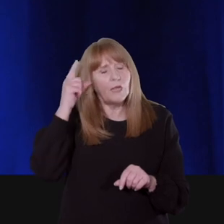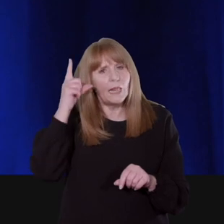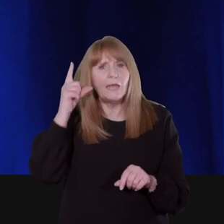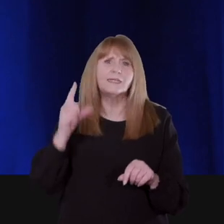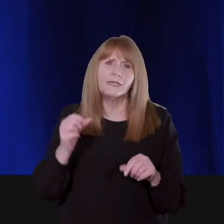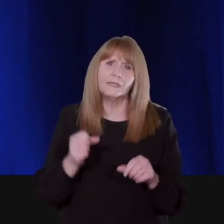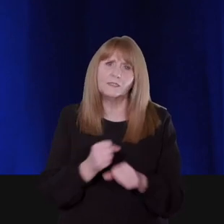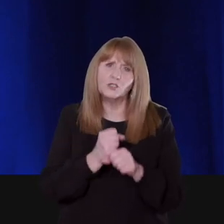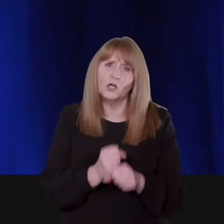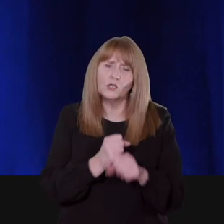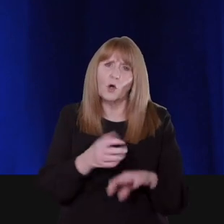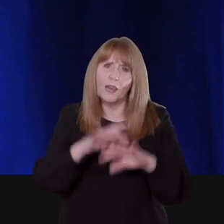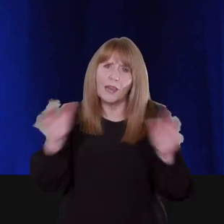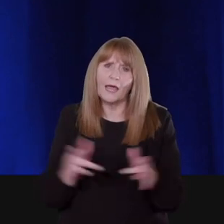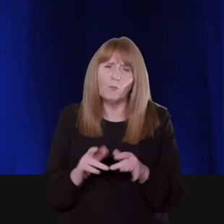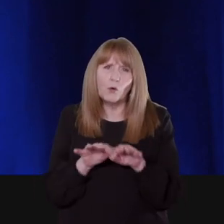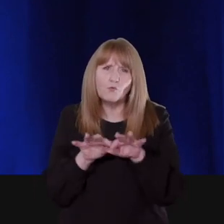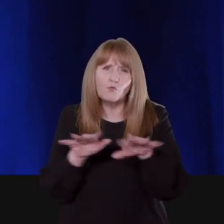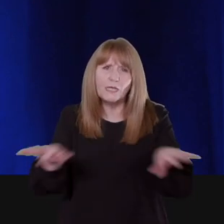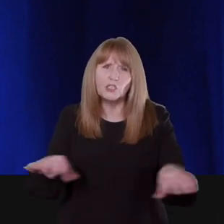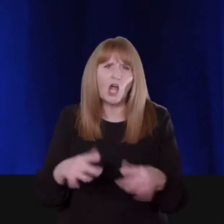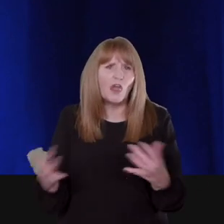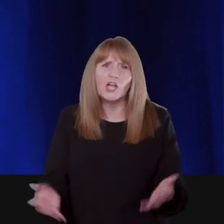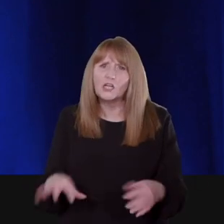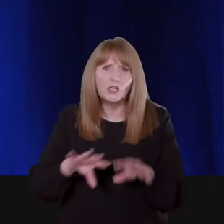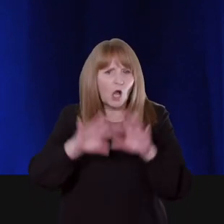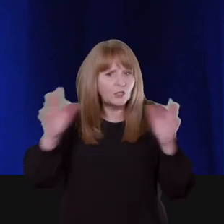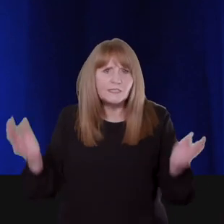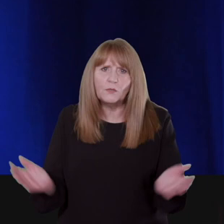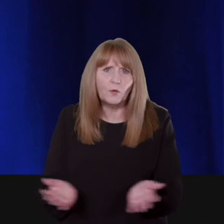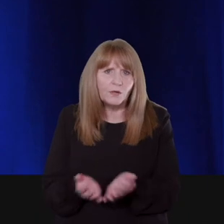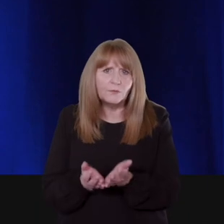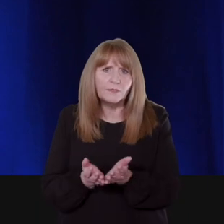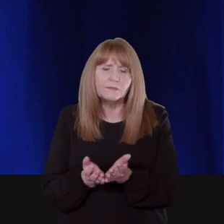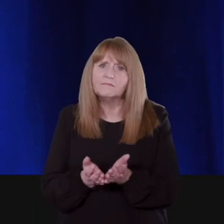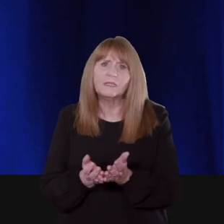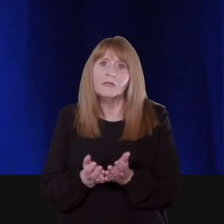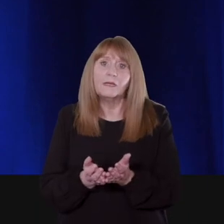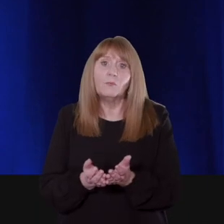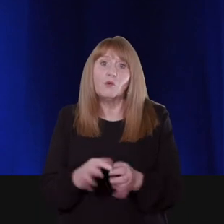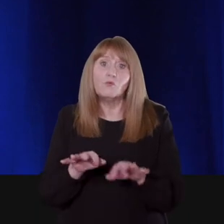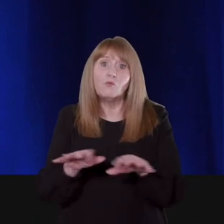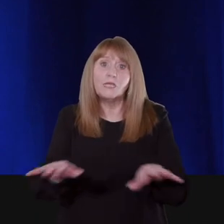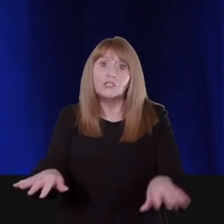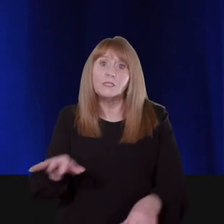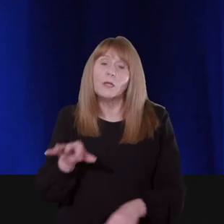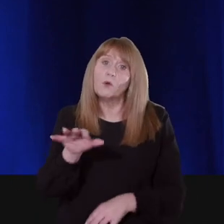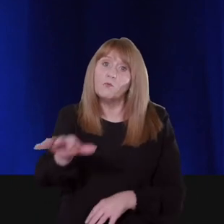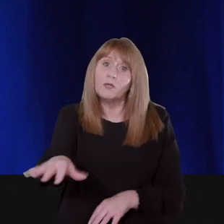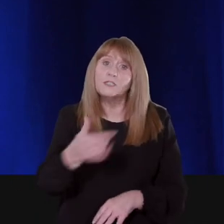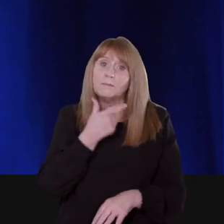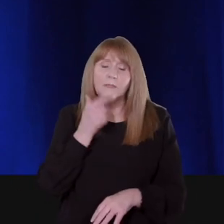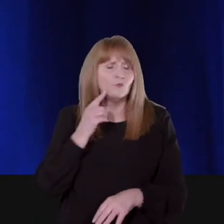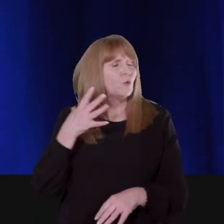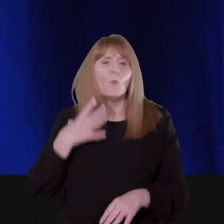the opportunity to visit yet. We're mindful of folks that may never normally want to go to church, actually. We're privileged that you would come and